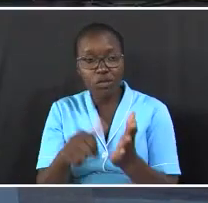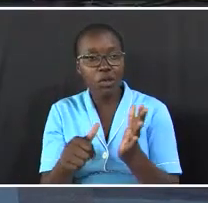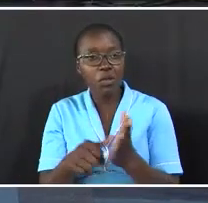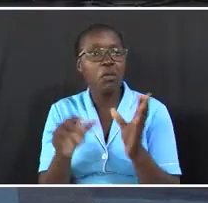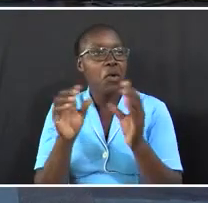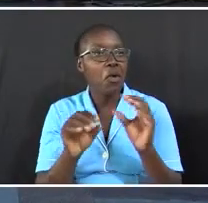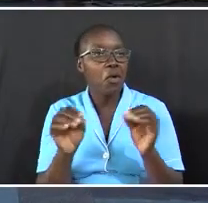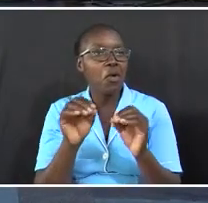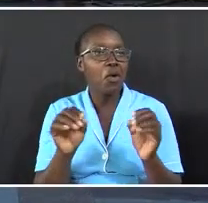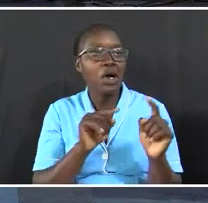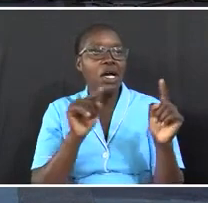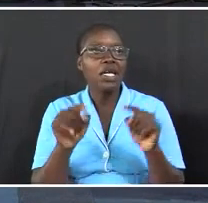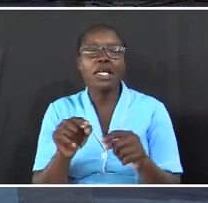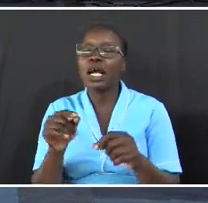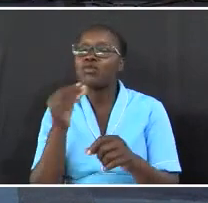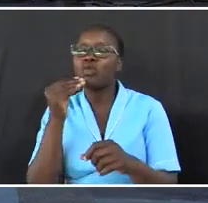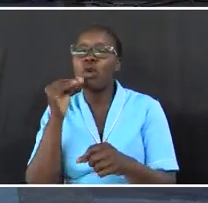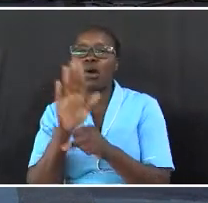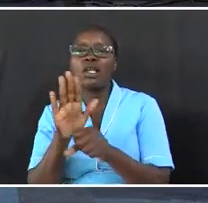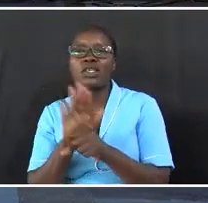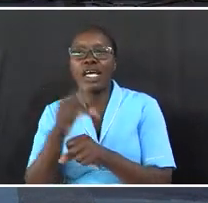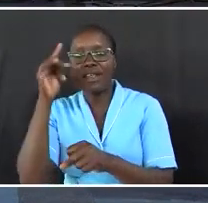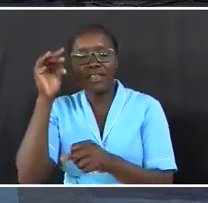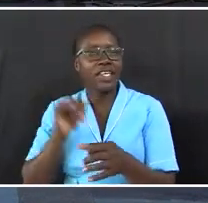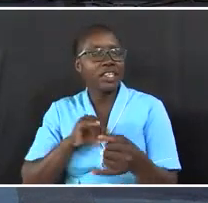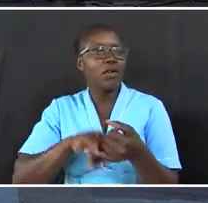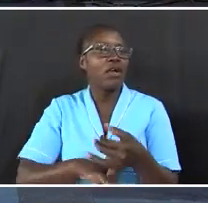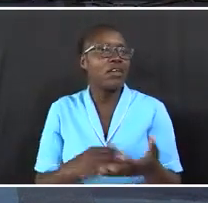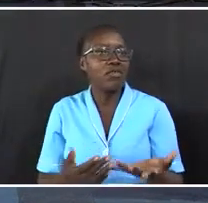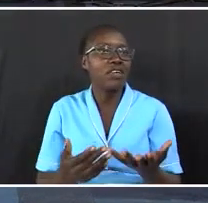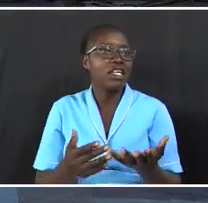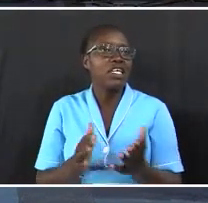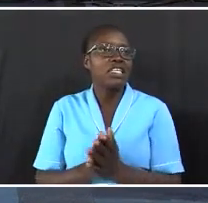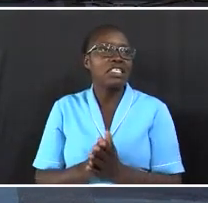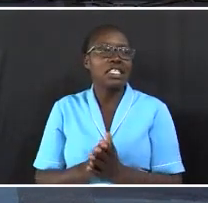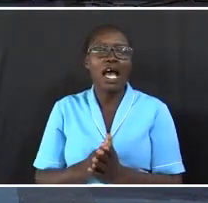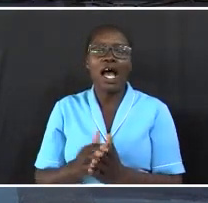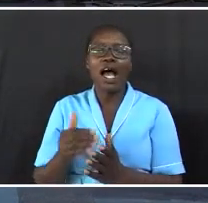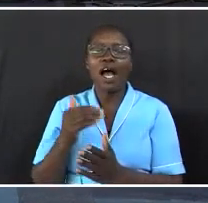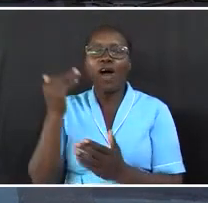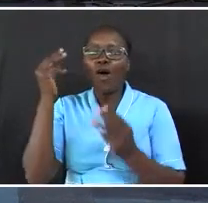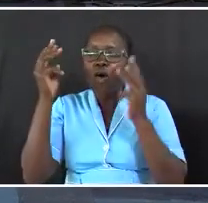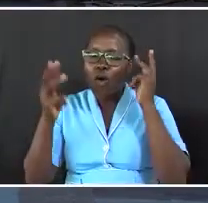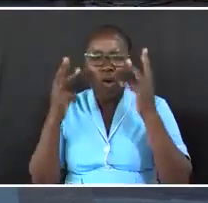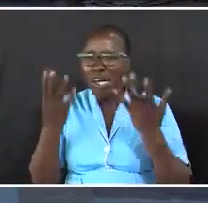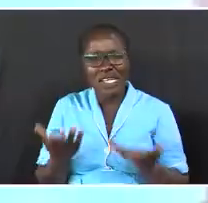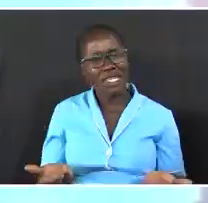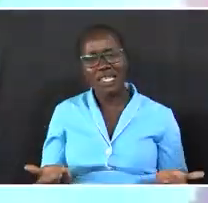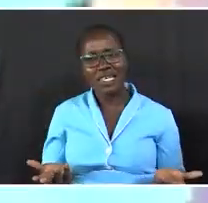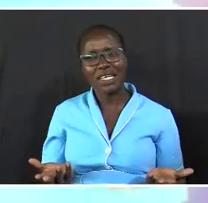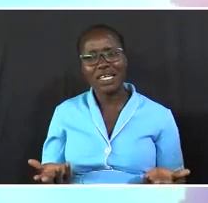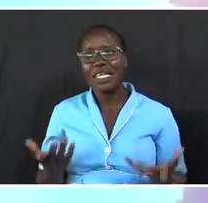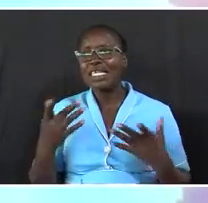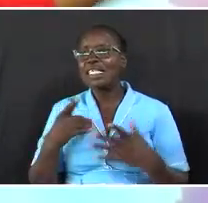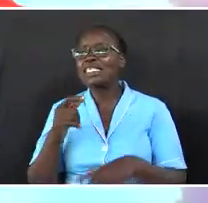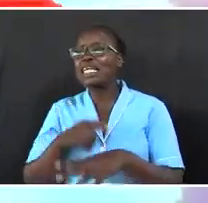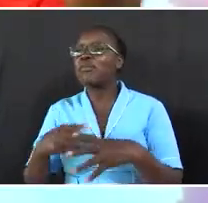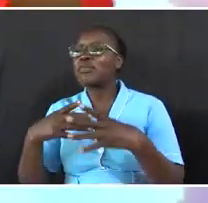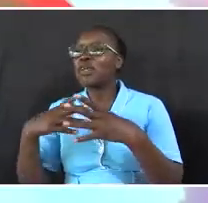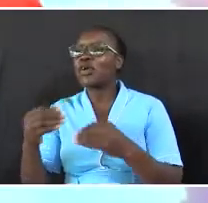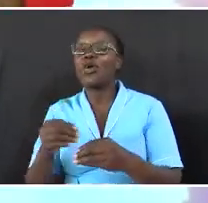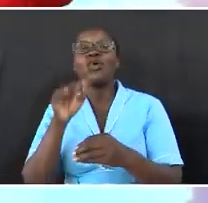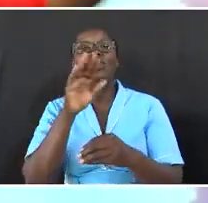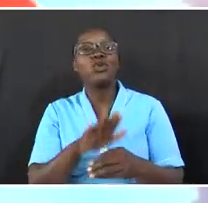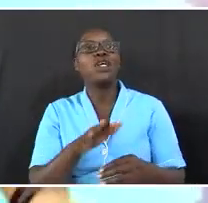Oh, he comes home too much. I think the wife is now giving him headache. He wants to come to his mother. Imagine, when they go, it's you. When